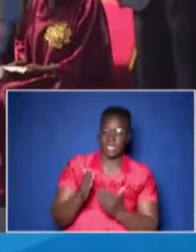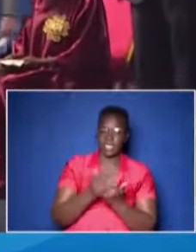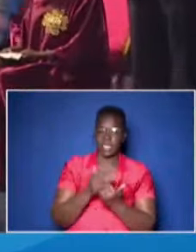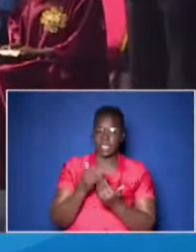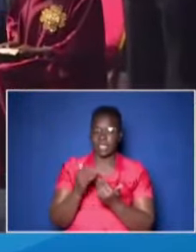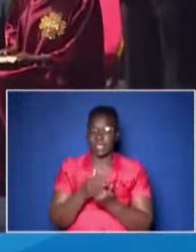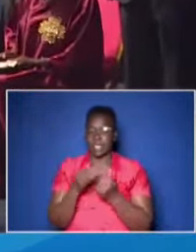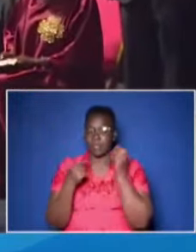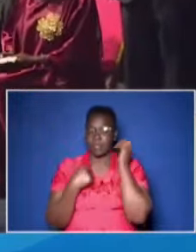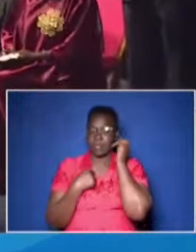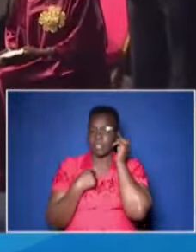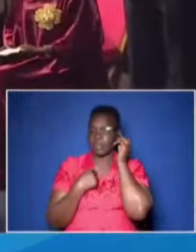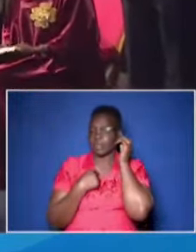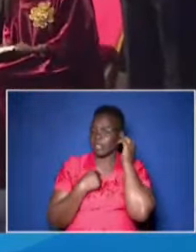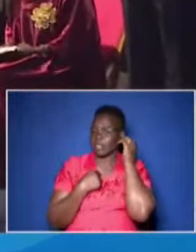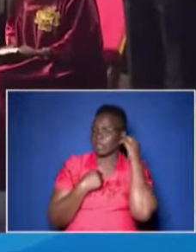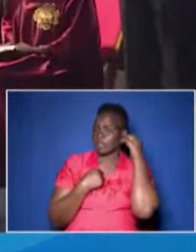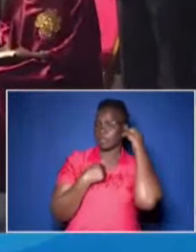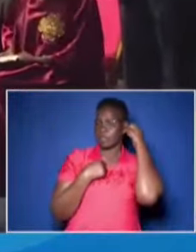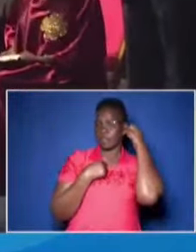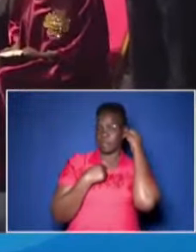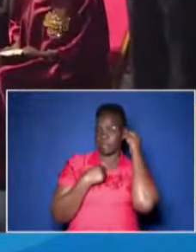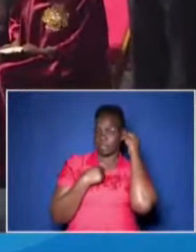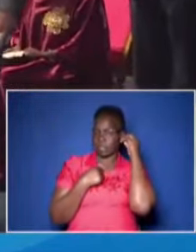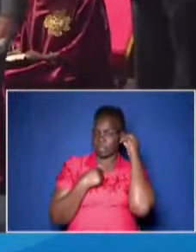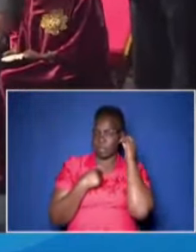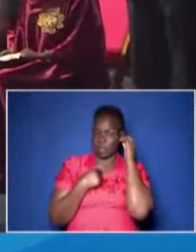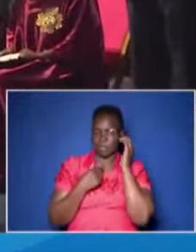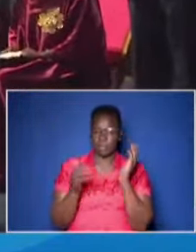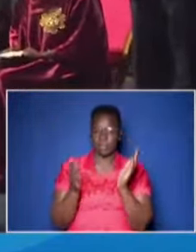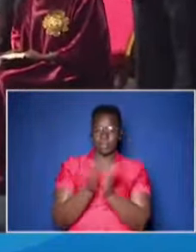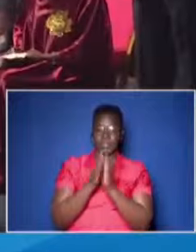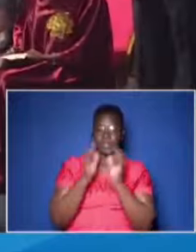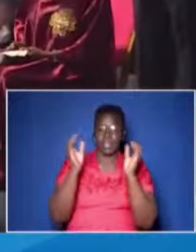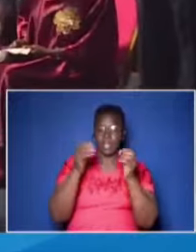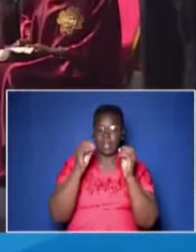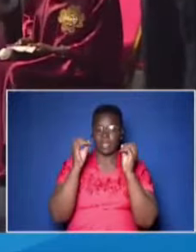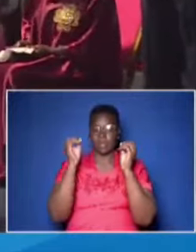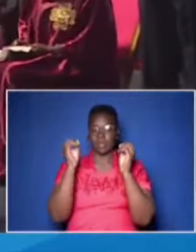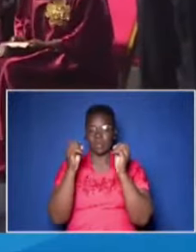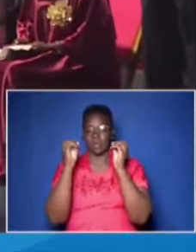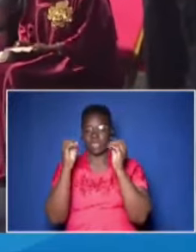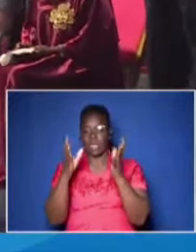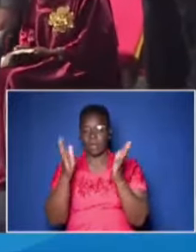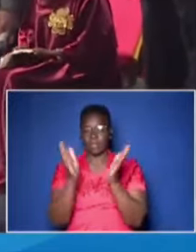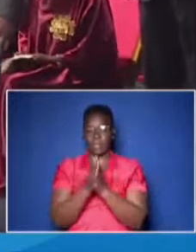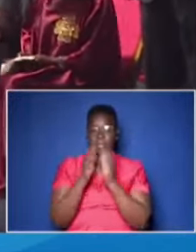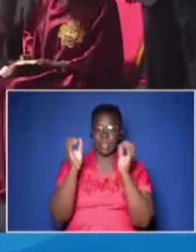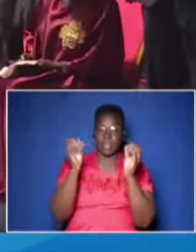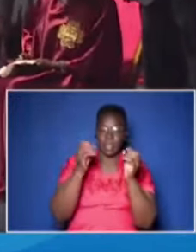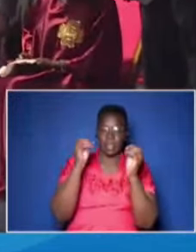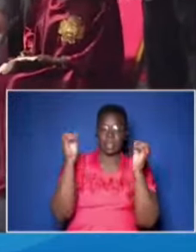me hallelujah hallelujah hallelujah